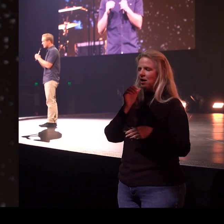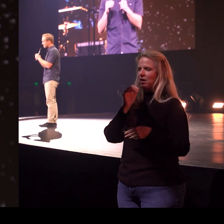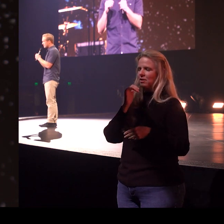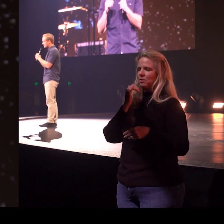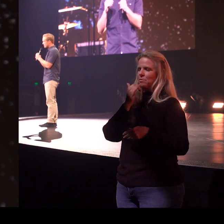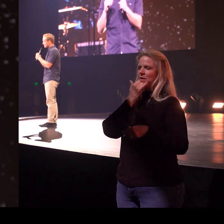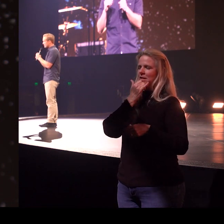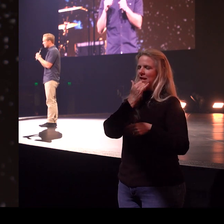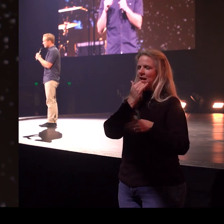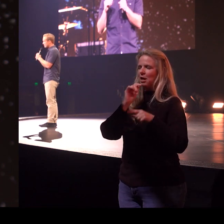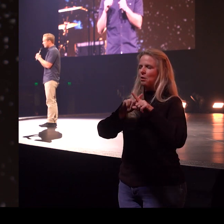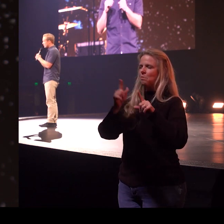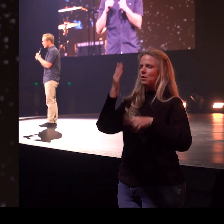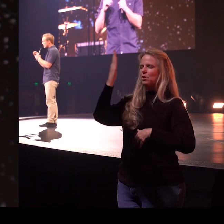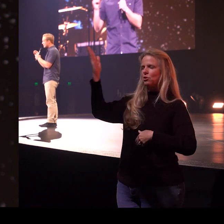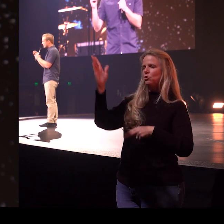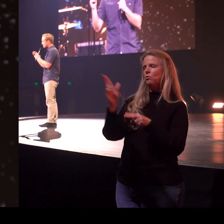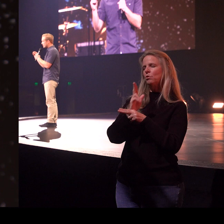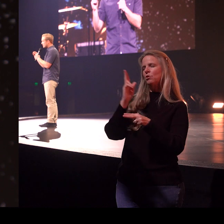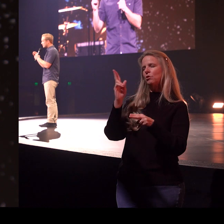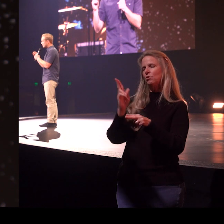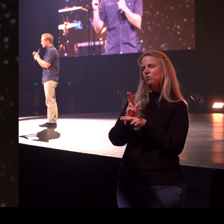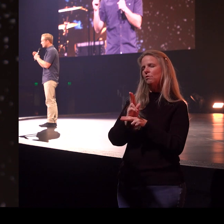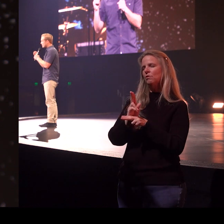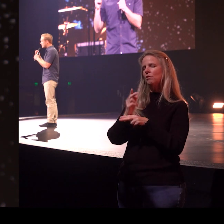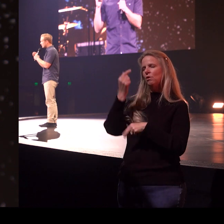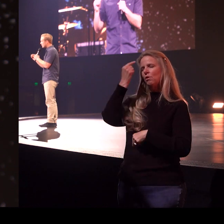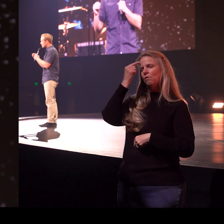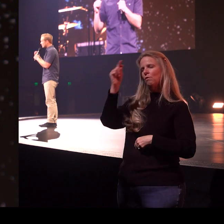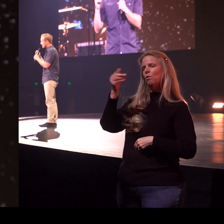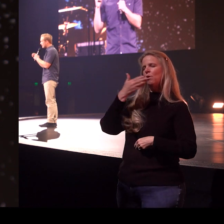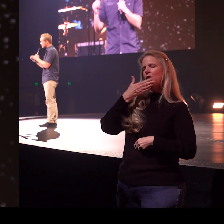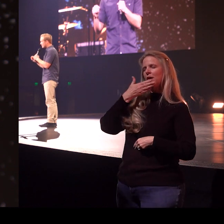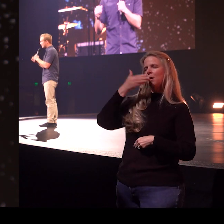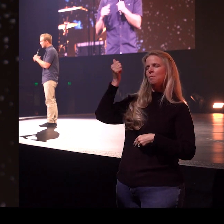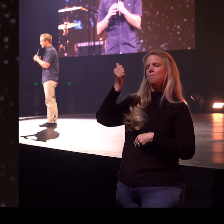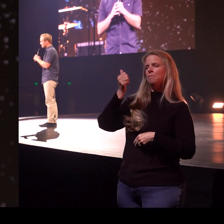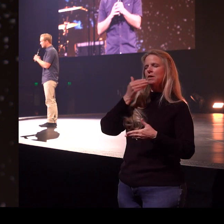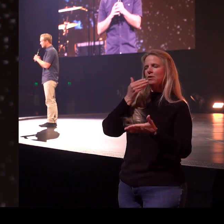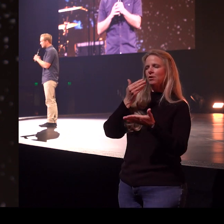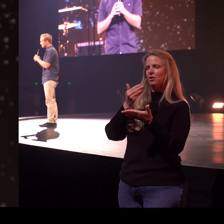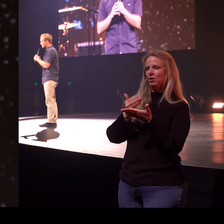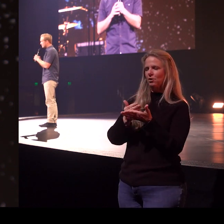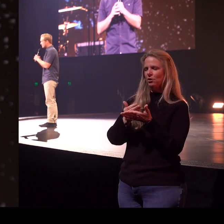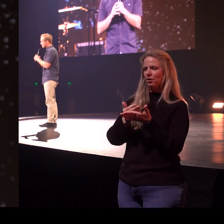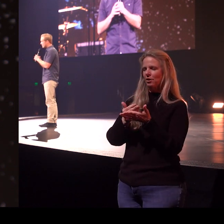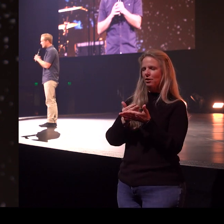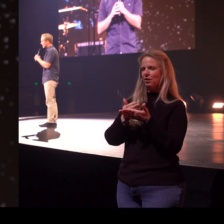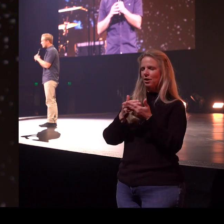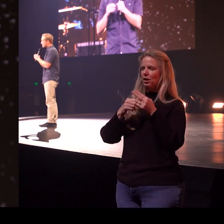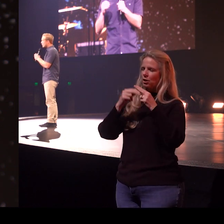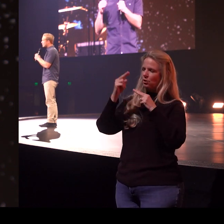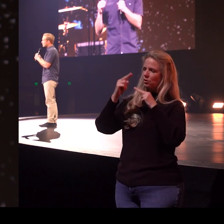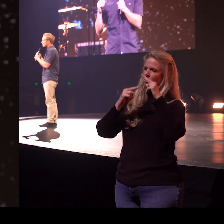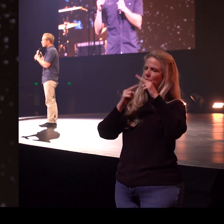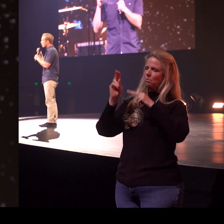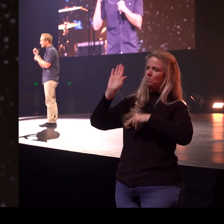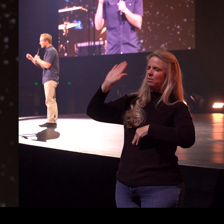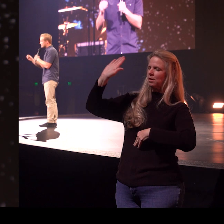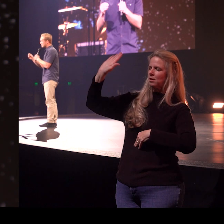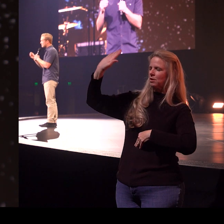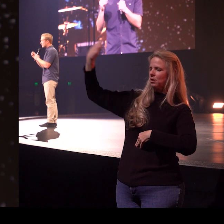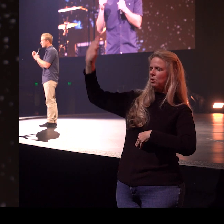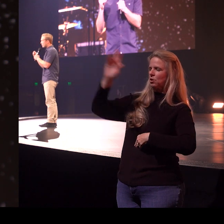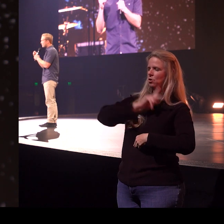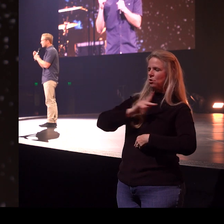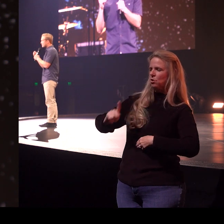them for the greater good to build your kingdom. And God, we know you want